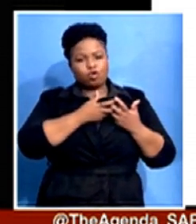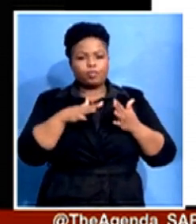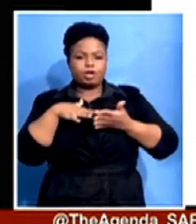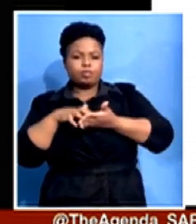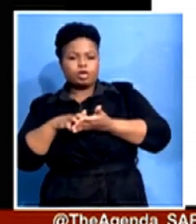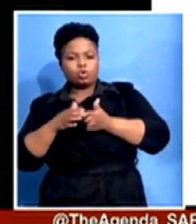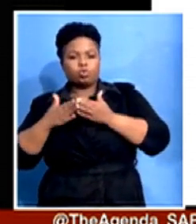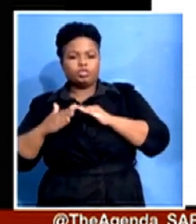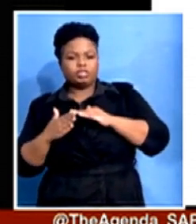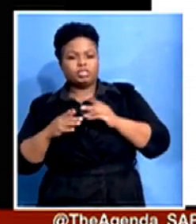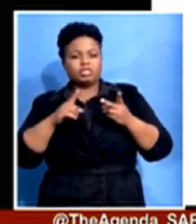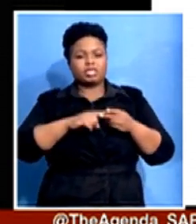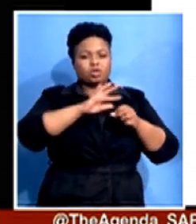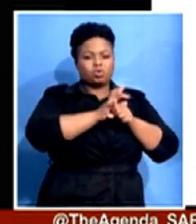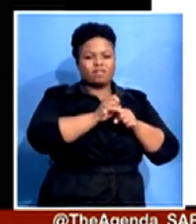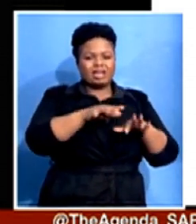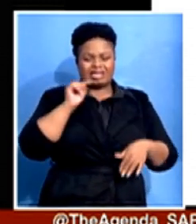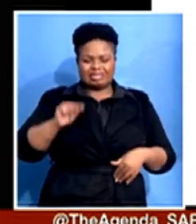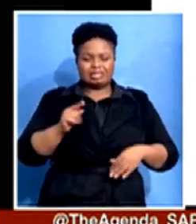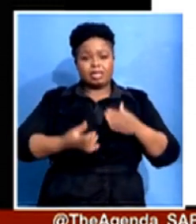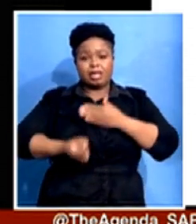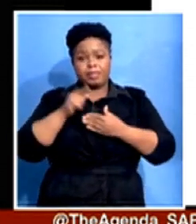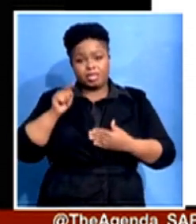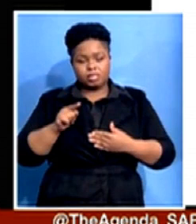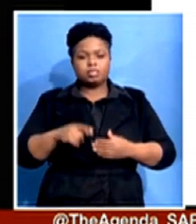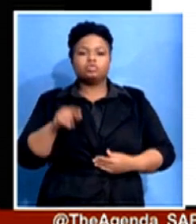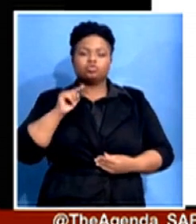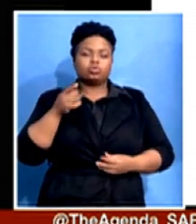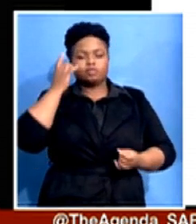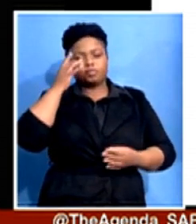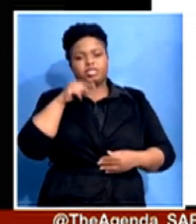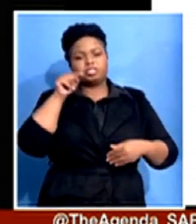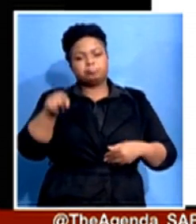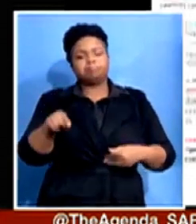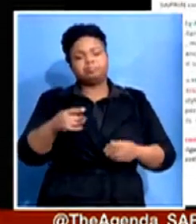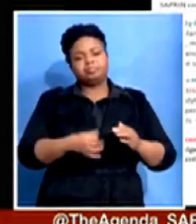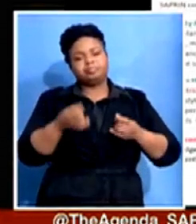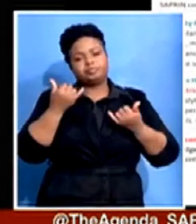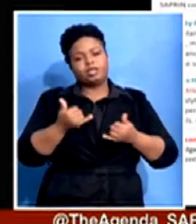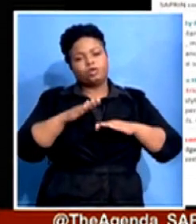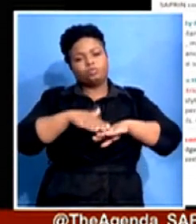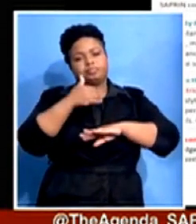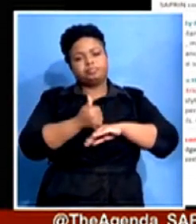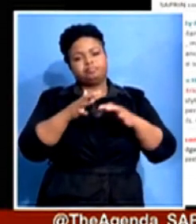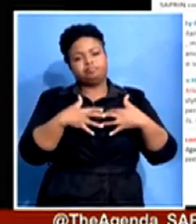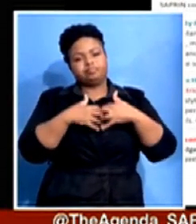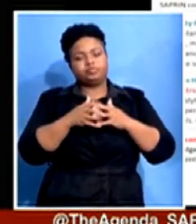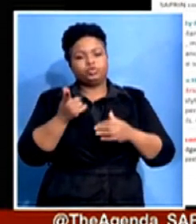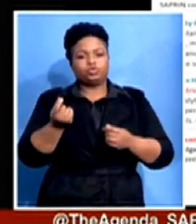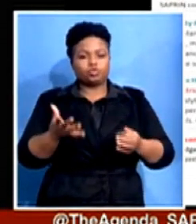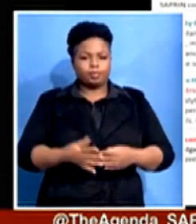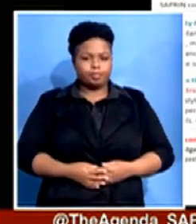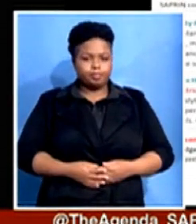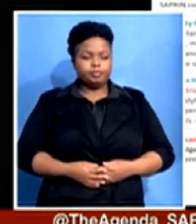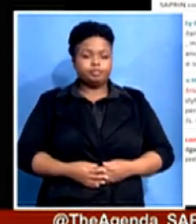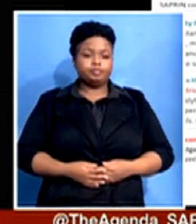area. And this is what this data observatory that we have now set up has been doing. So these are some of the products to date that